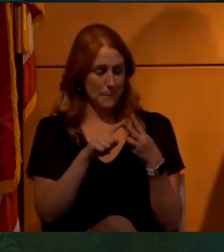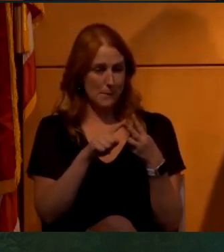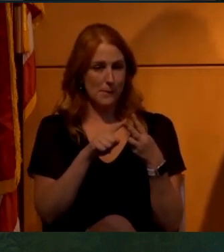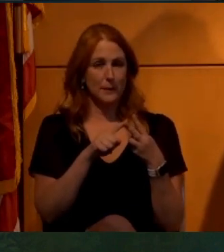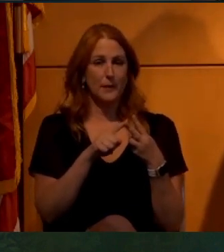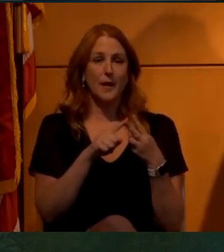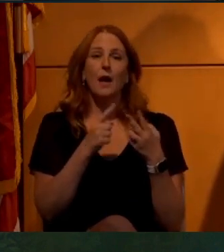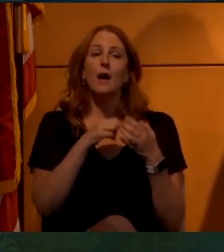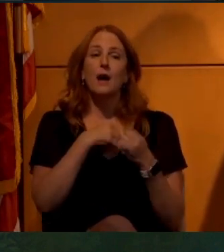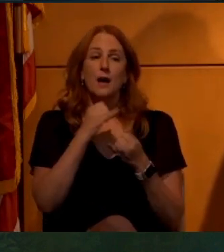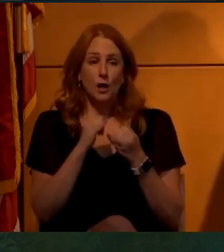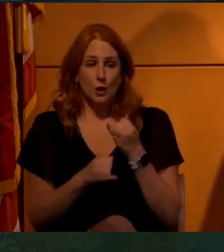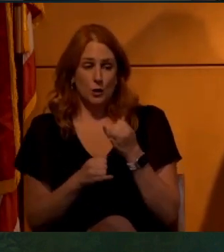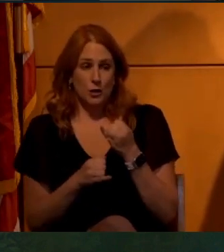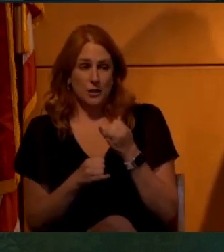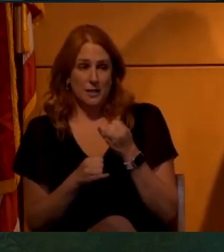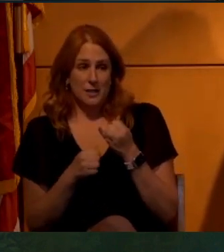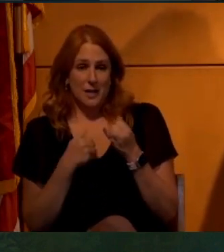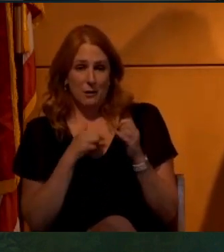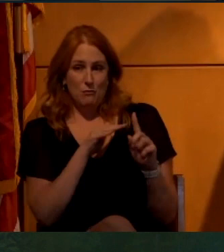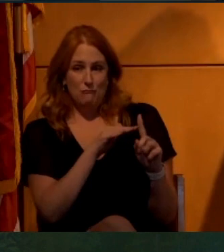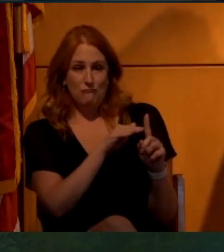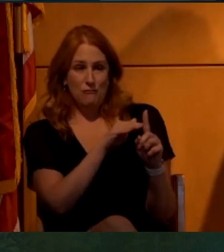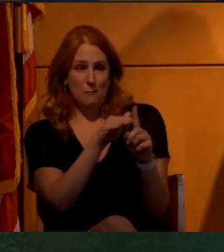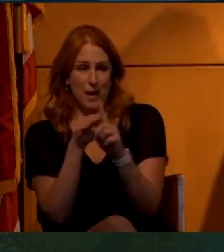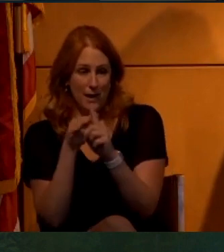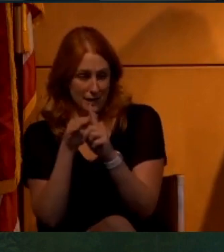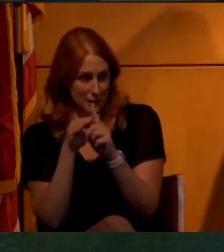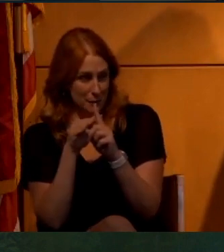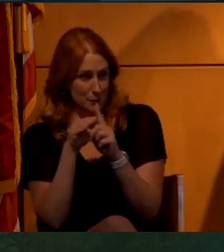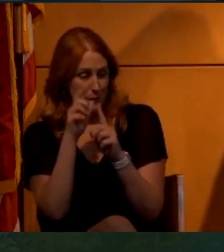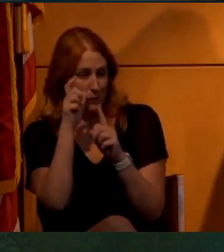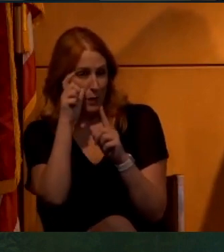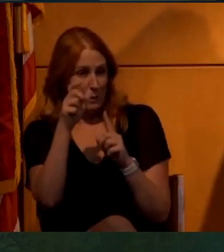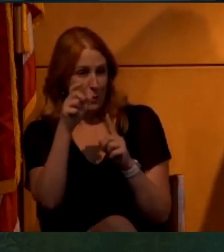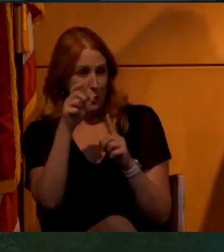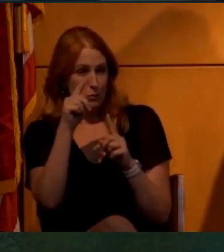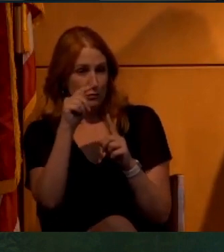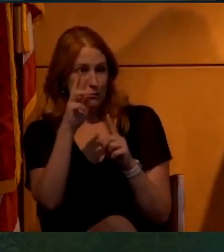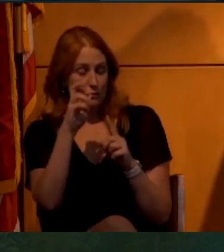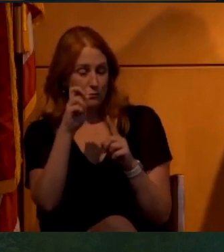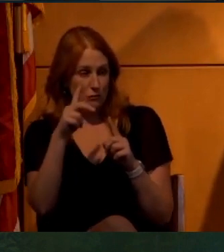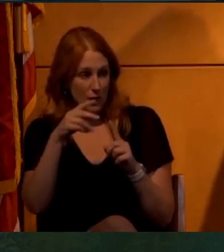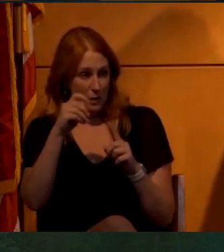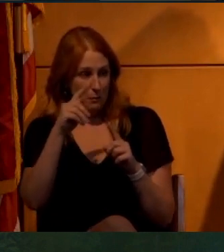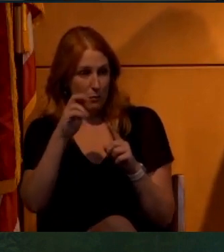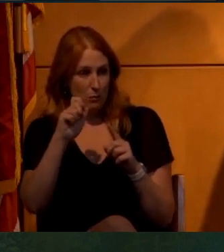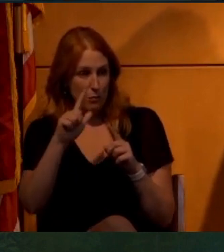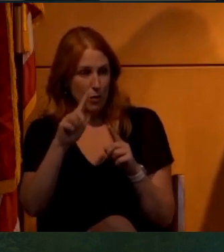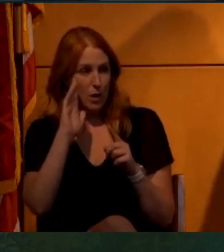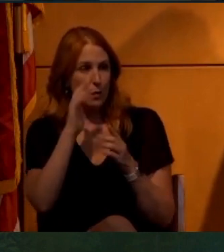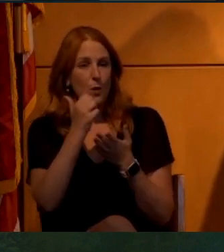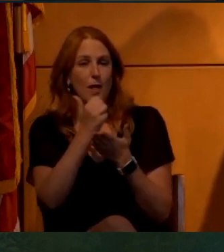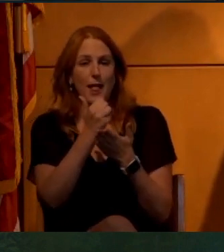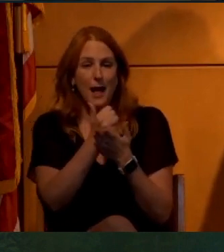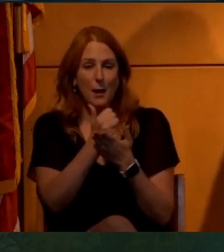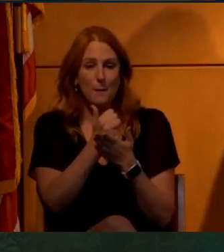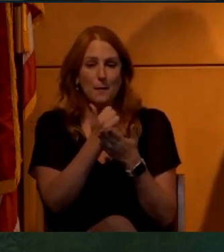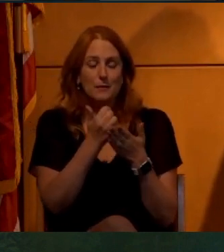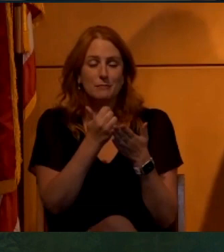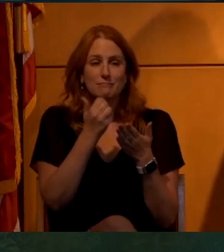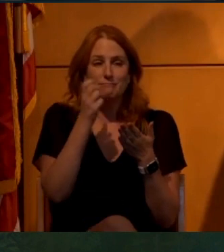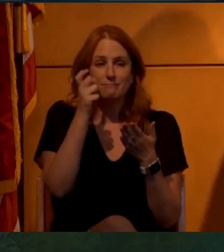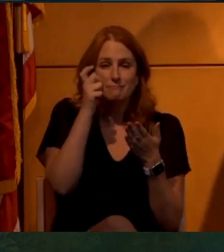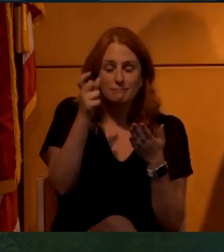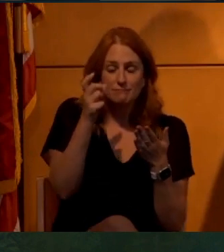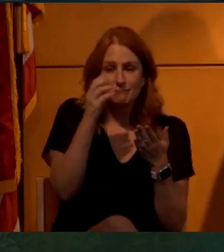In conclusion, I'll remind you that the Moon Trek portal is available to facilitate lunar and planetary science and mission